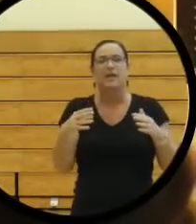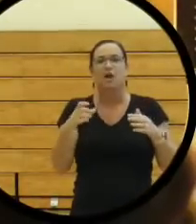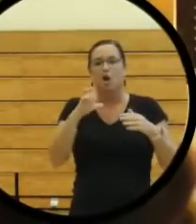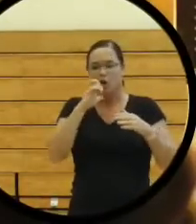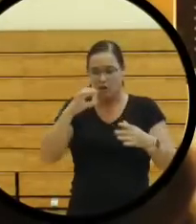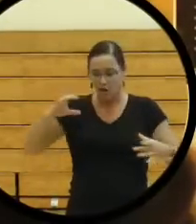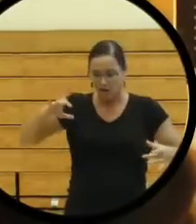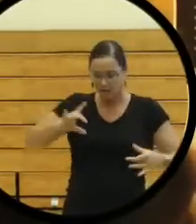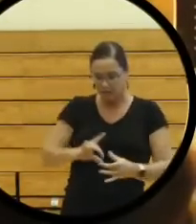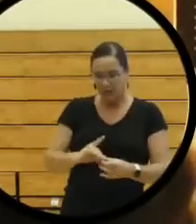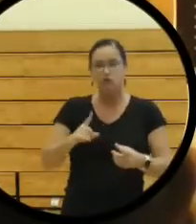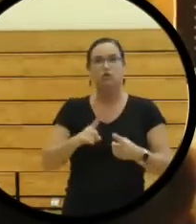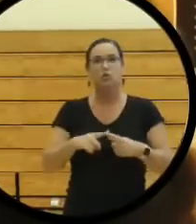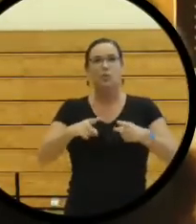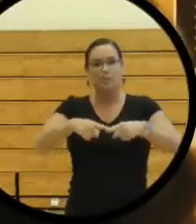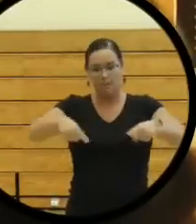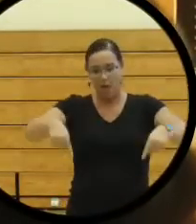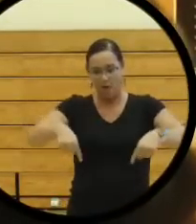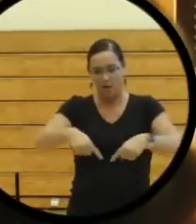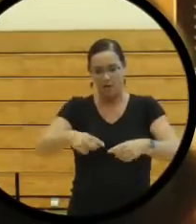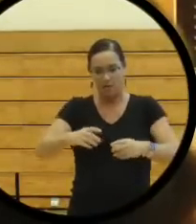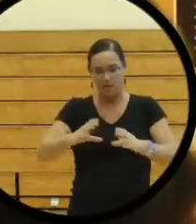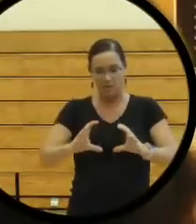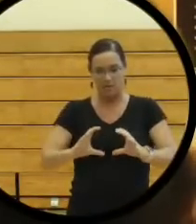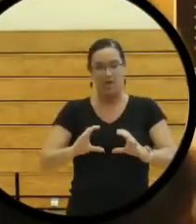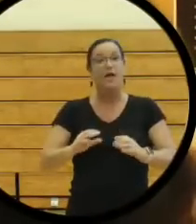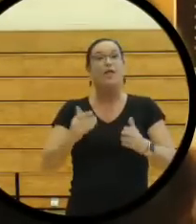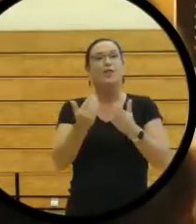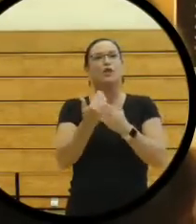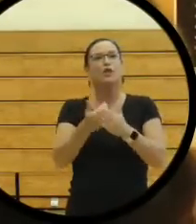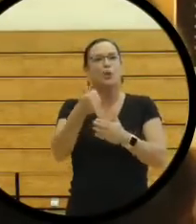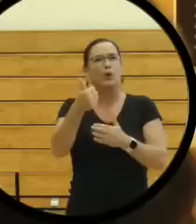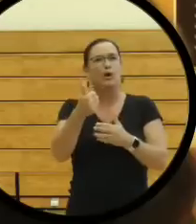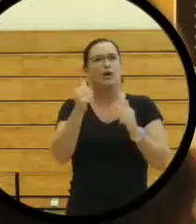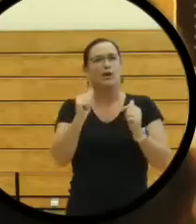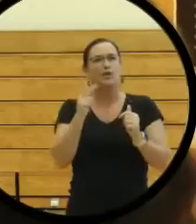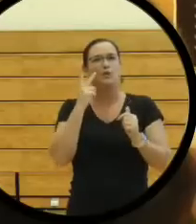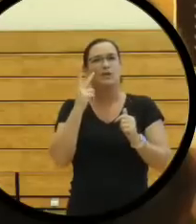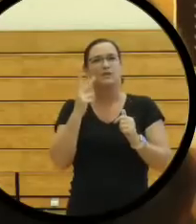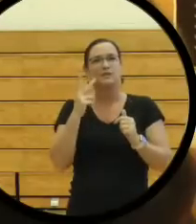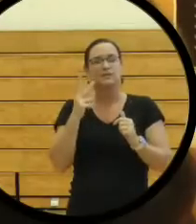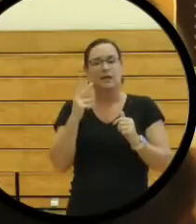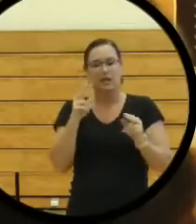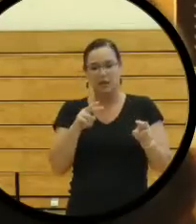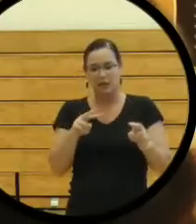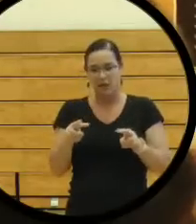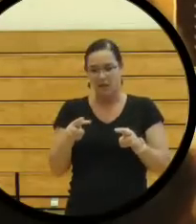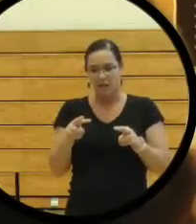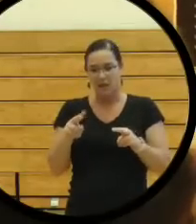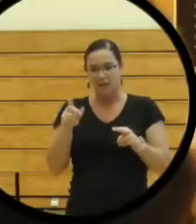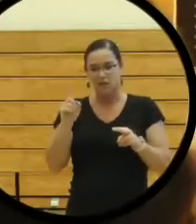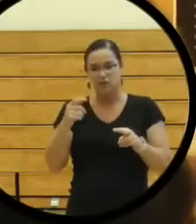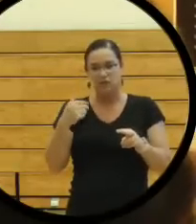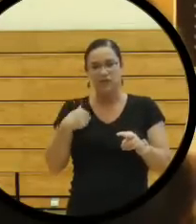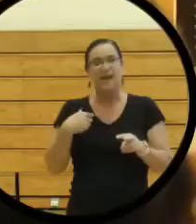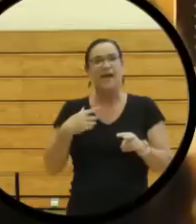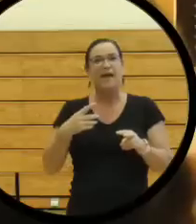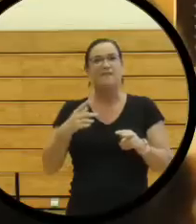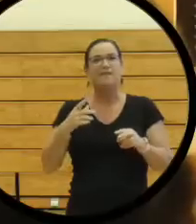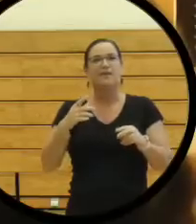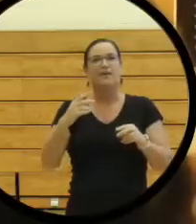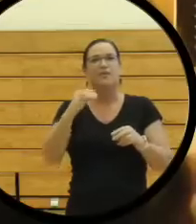right? Most of the new buildings, you can kind of see if you go out and look at the porch and stuff, there should be big angle irons